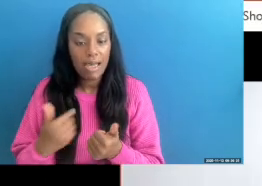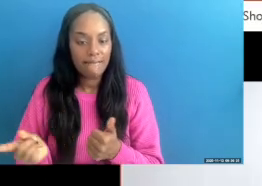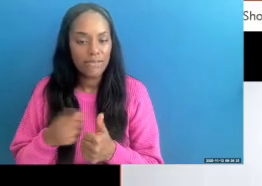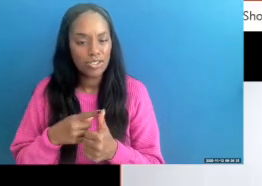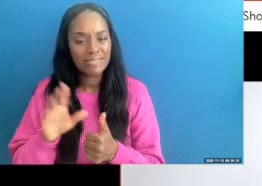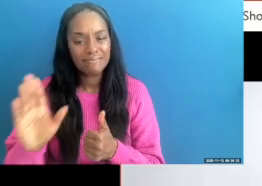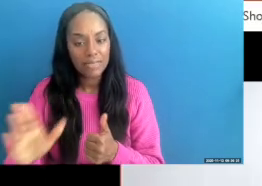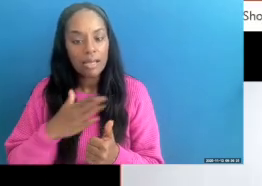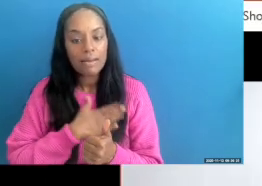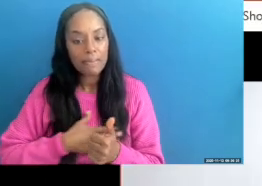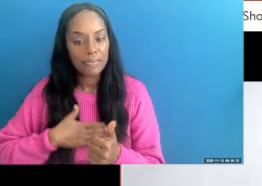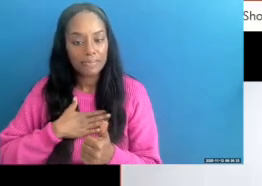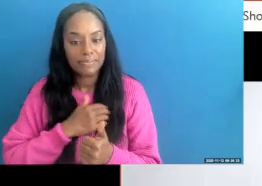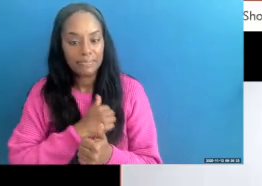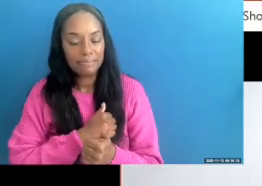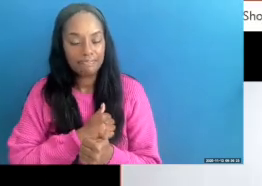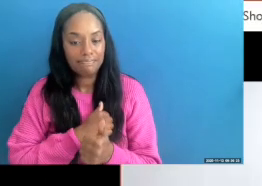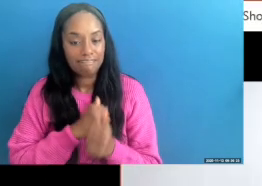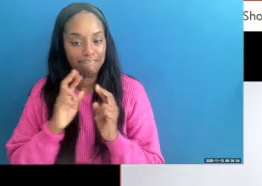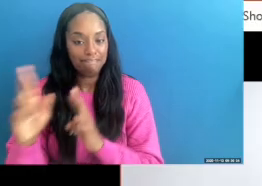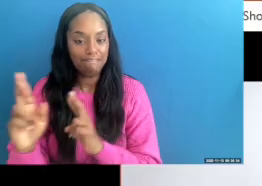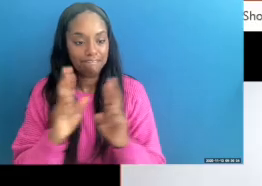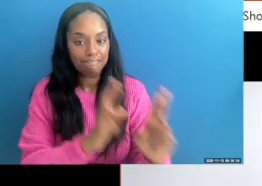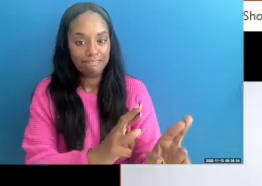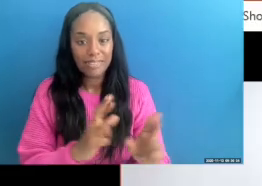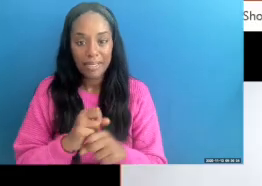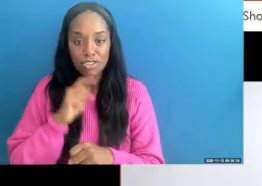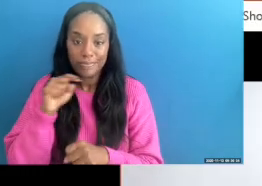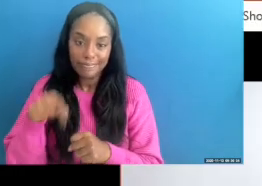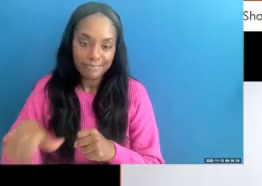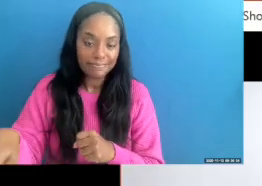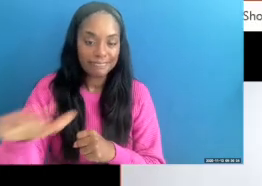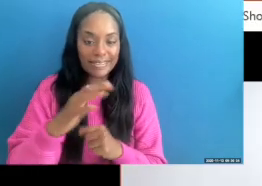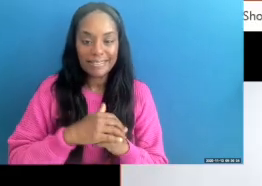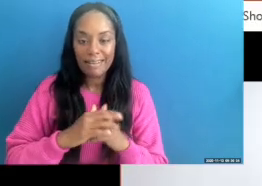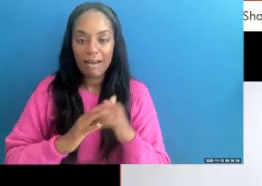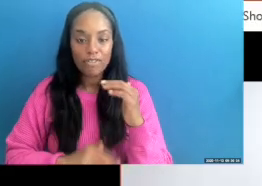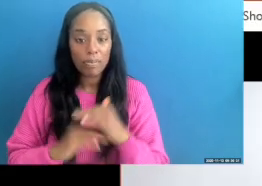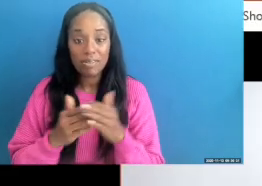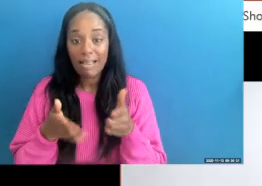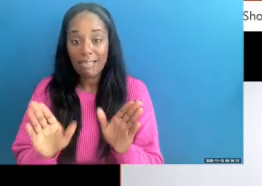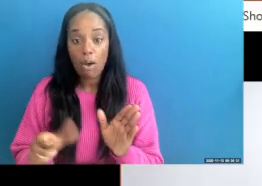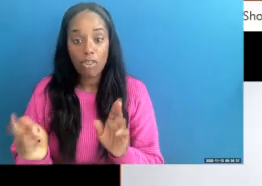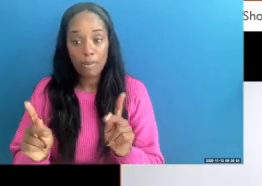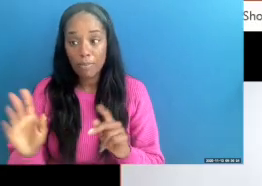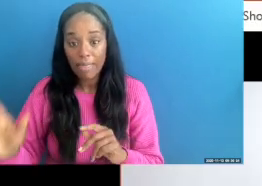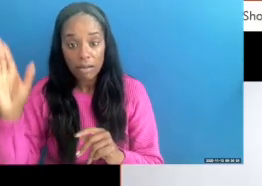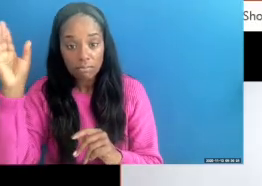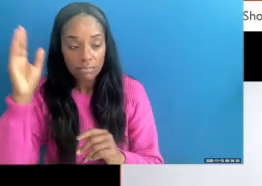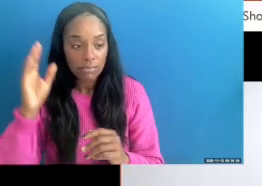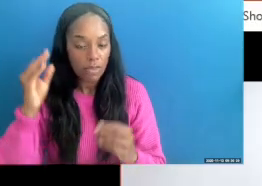be respectful, be kind, and create a comfortable space for everyone. Allow others to share their thoughts and